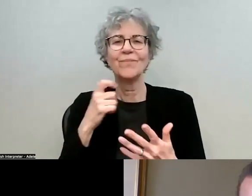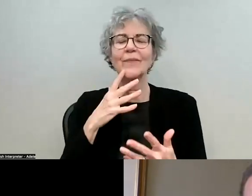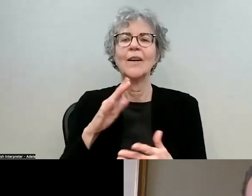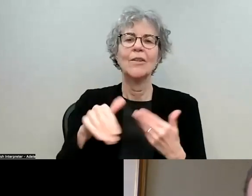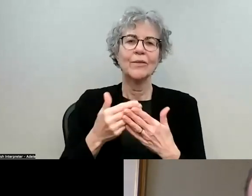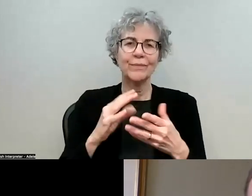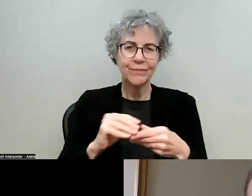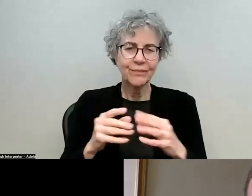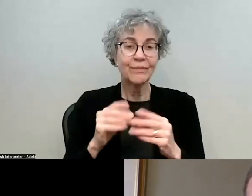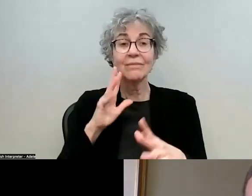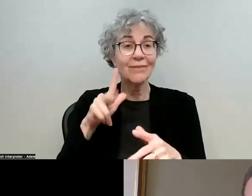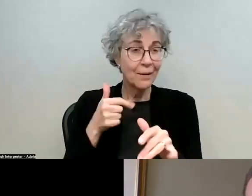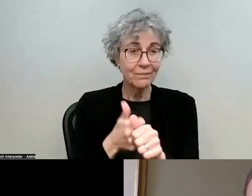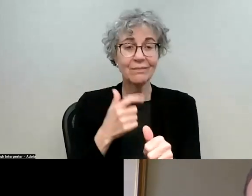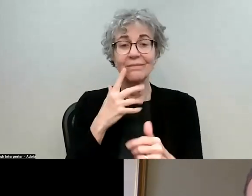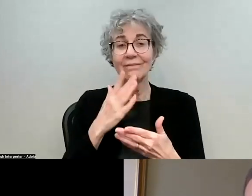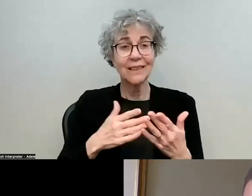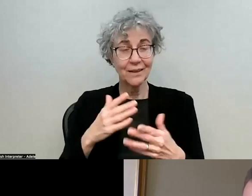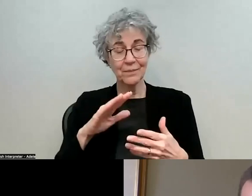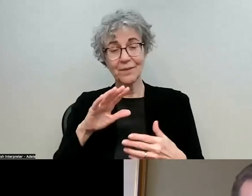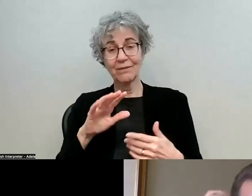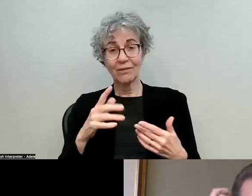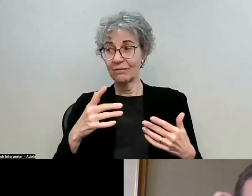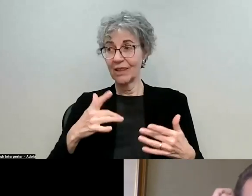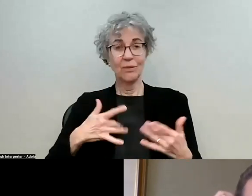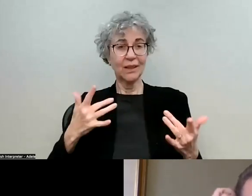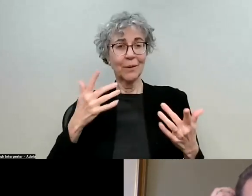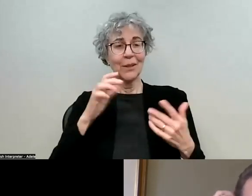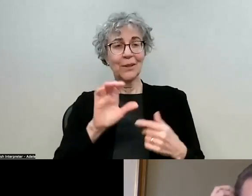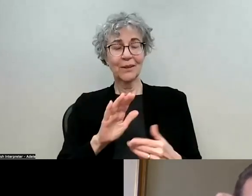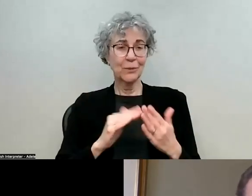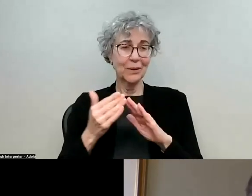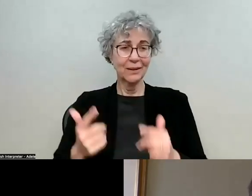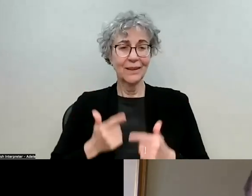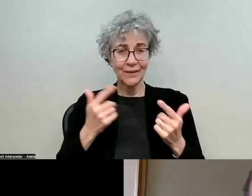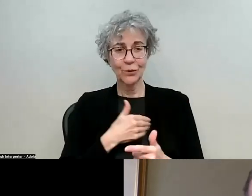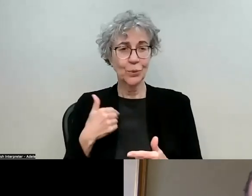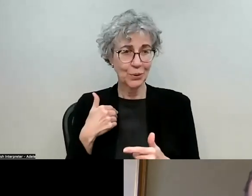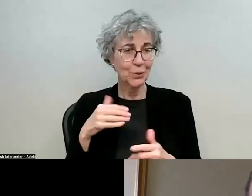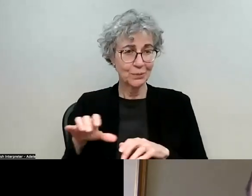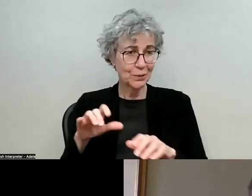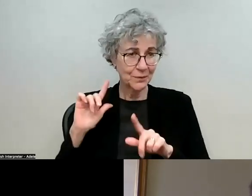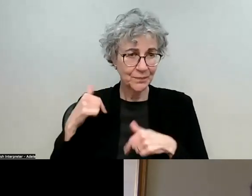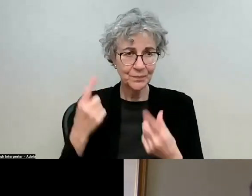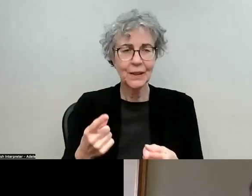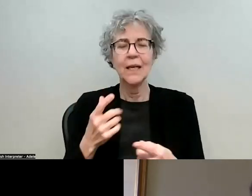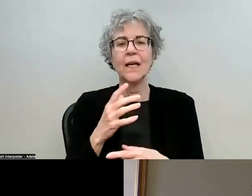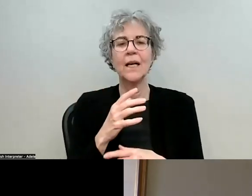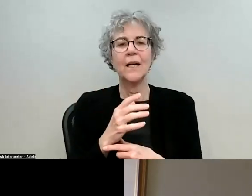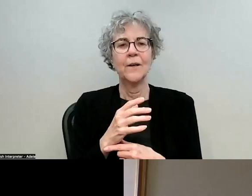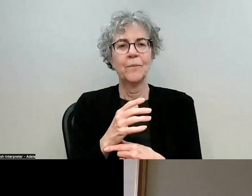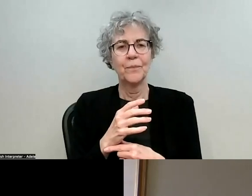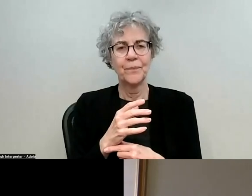date on some of the things that Community Living Toronto has been doing. You know, when it, I guess with the loss and redevelopment